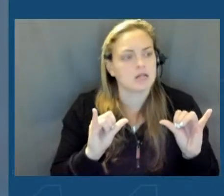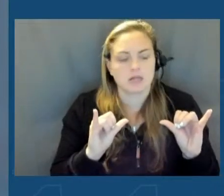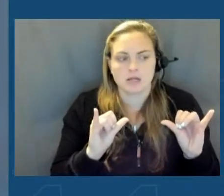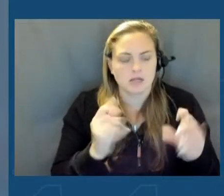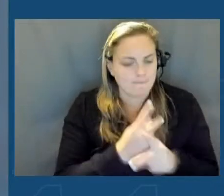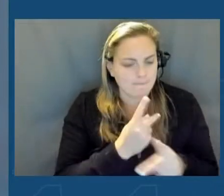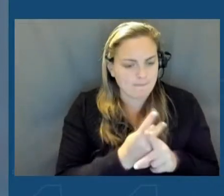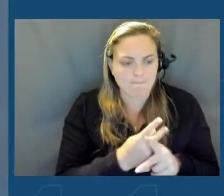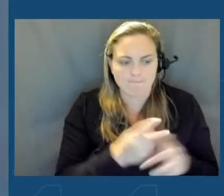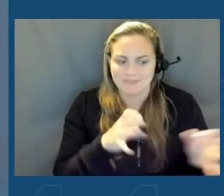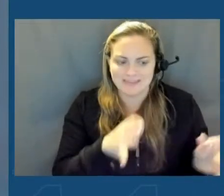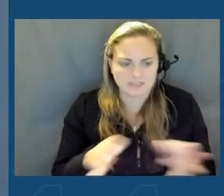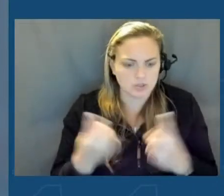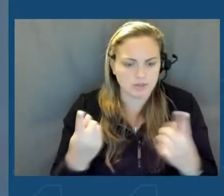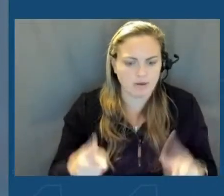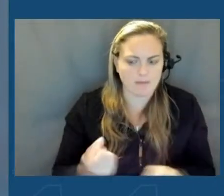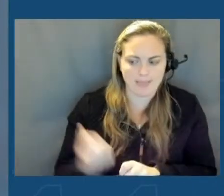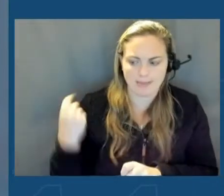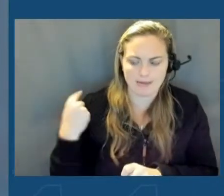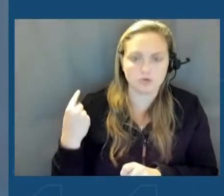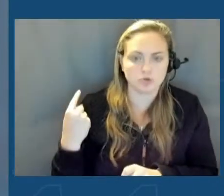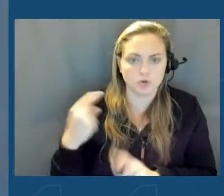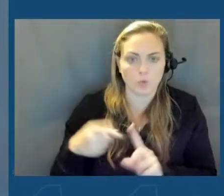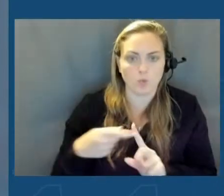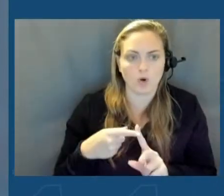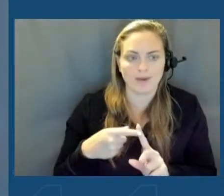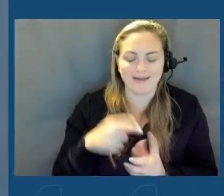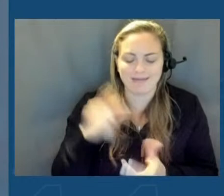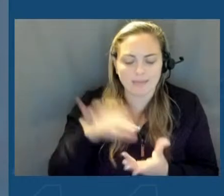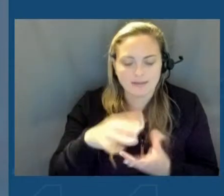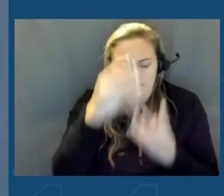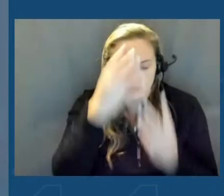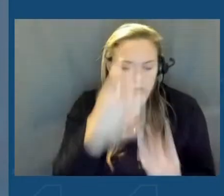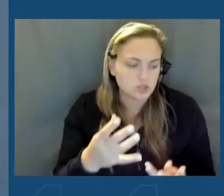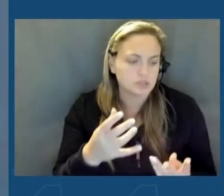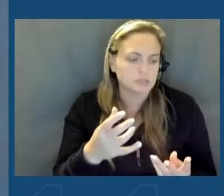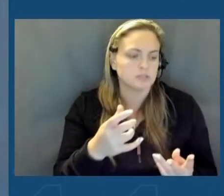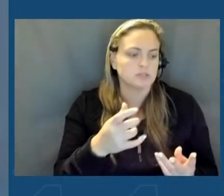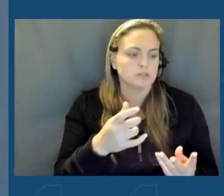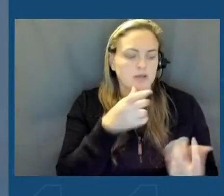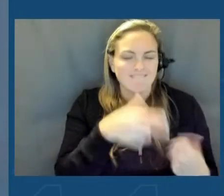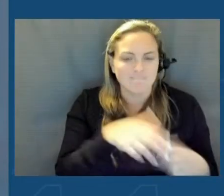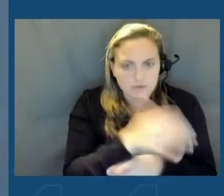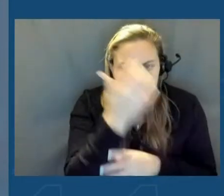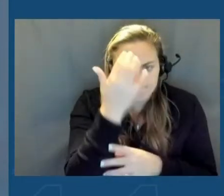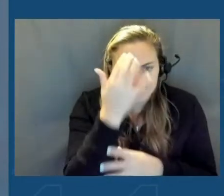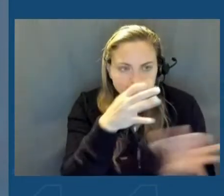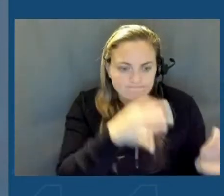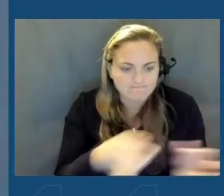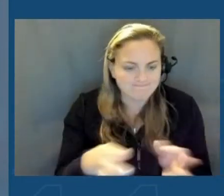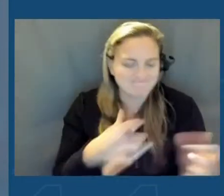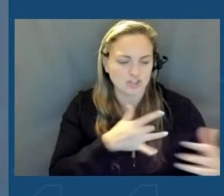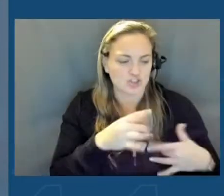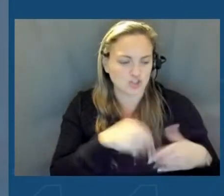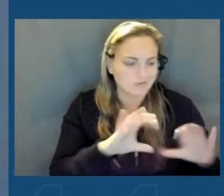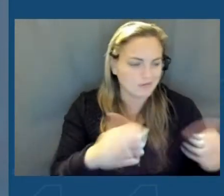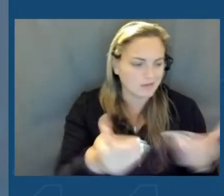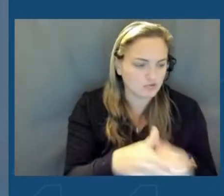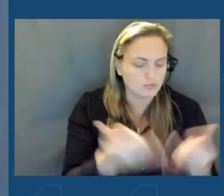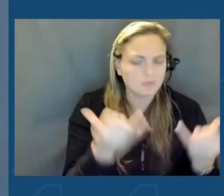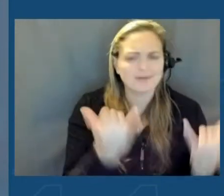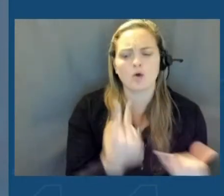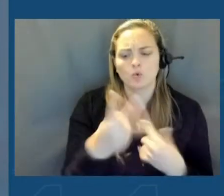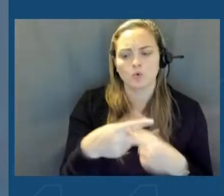those decisions made when we had less information and there was concern in classrooms. But we now have 2 years